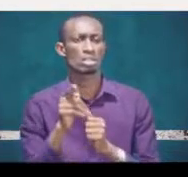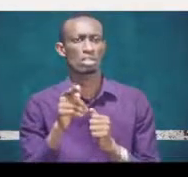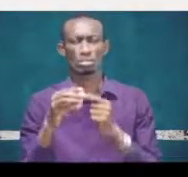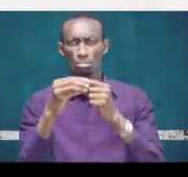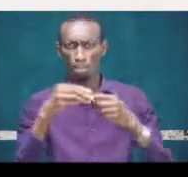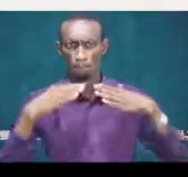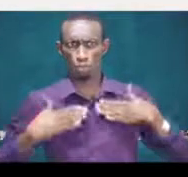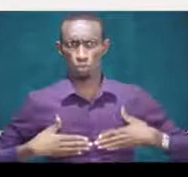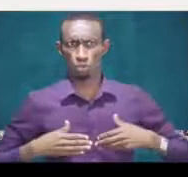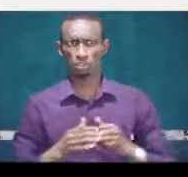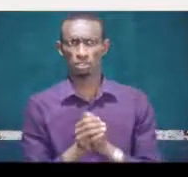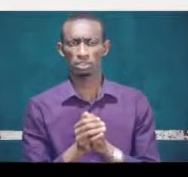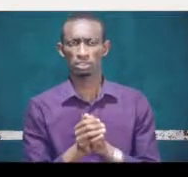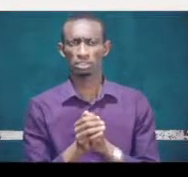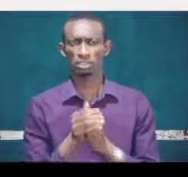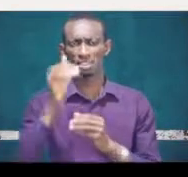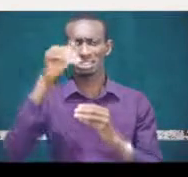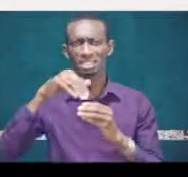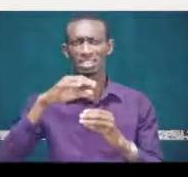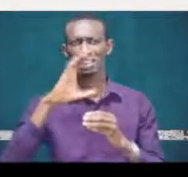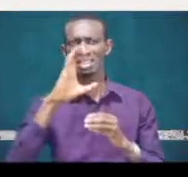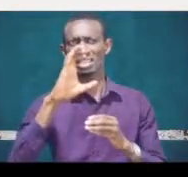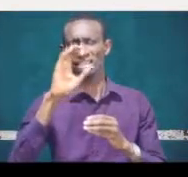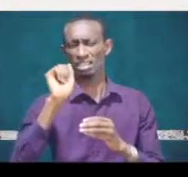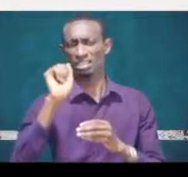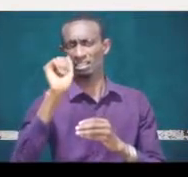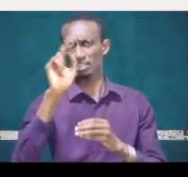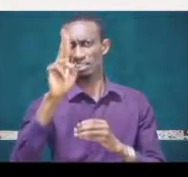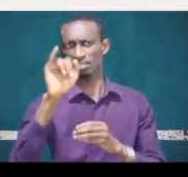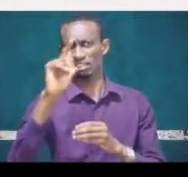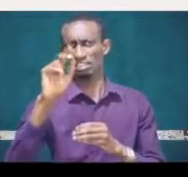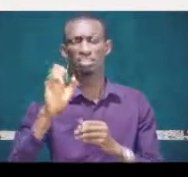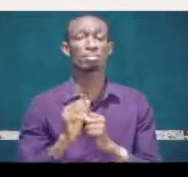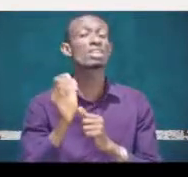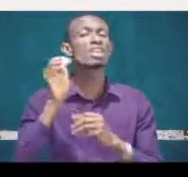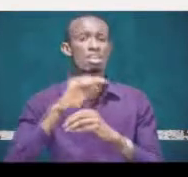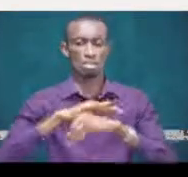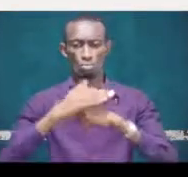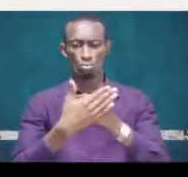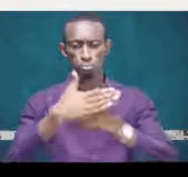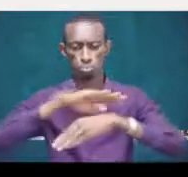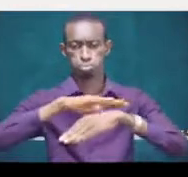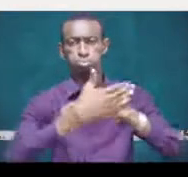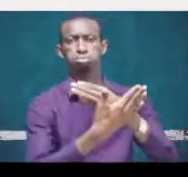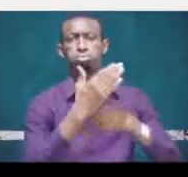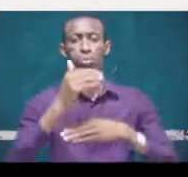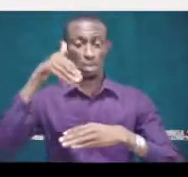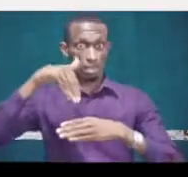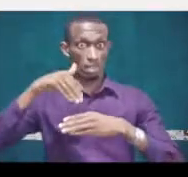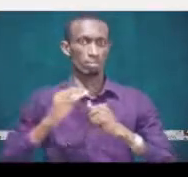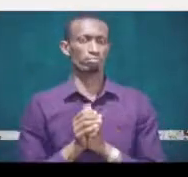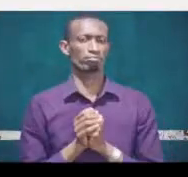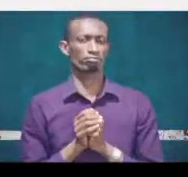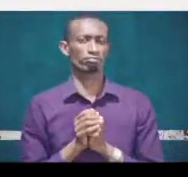found lining different body cavities, covering internal organs and other large surfaces of the